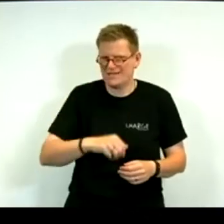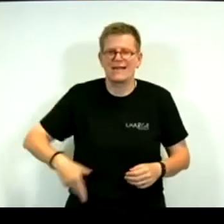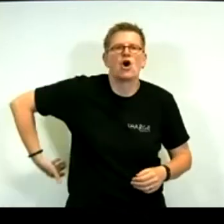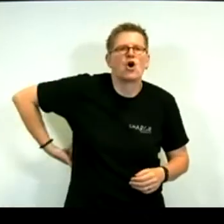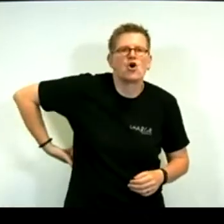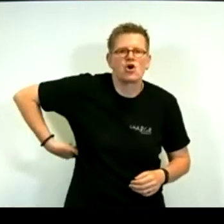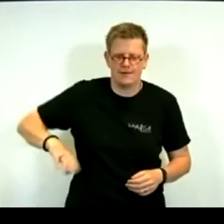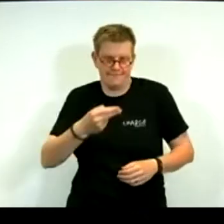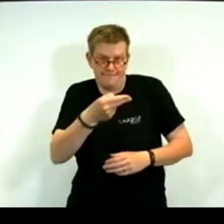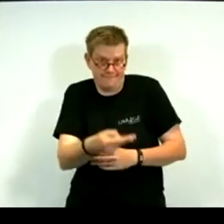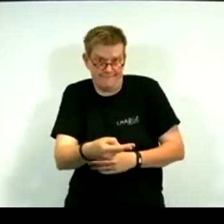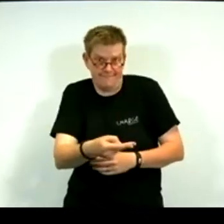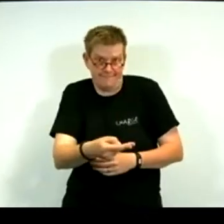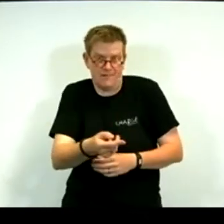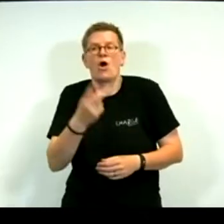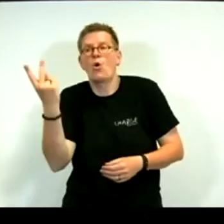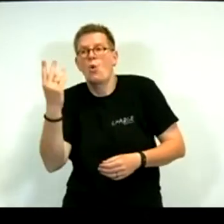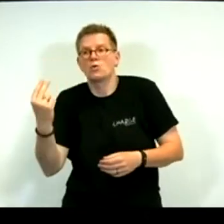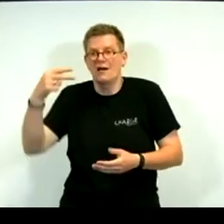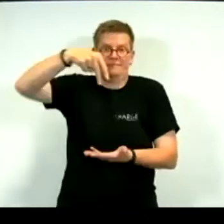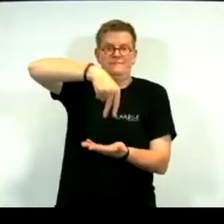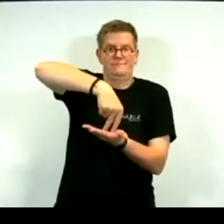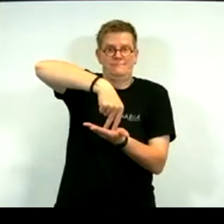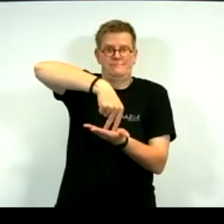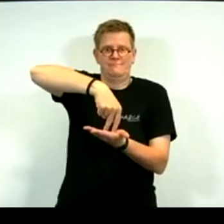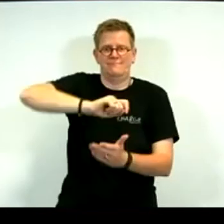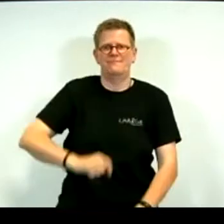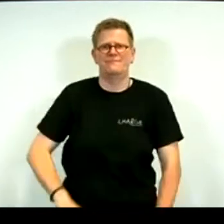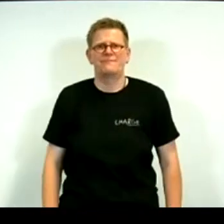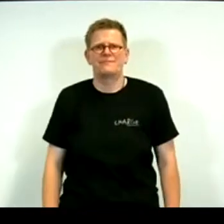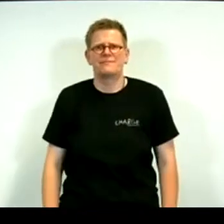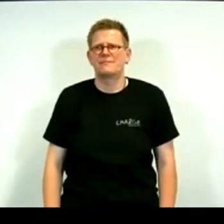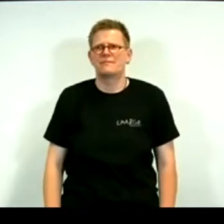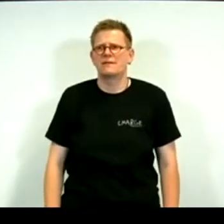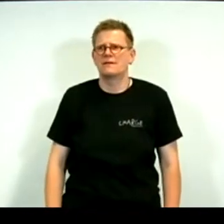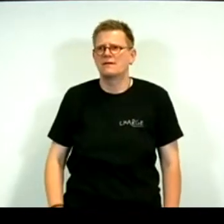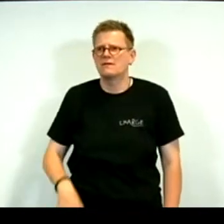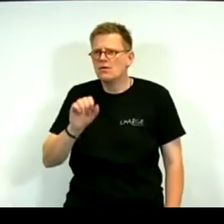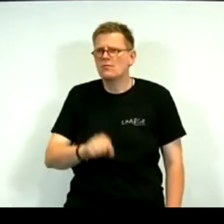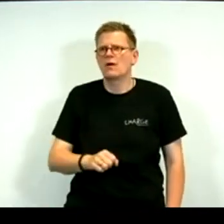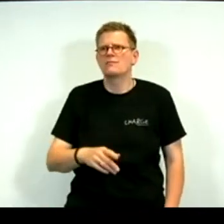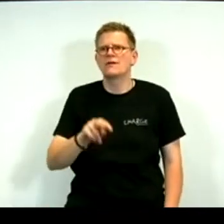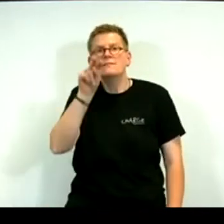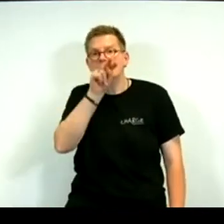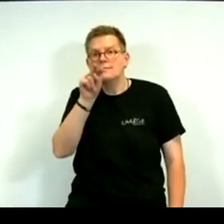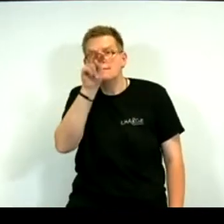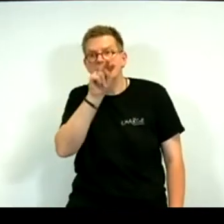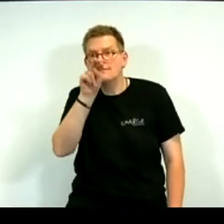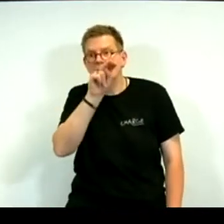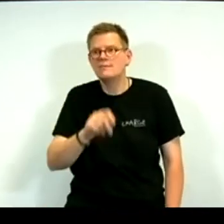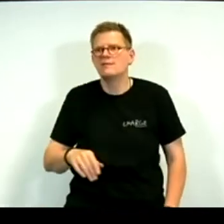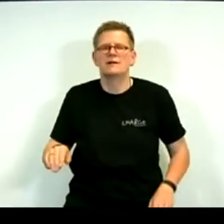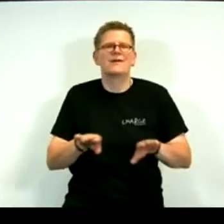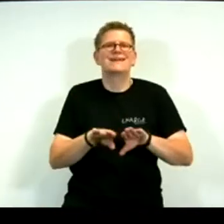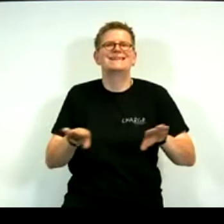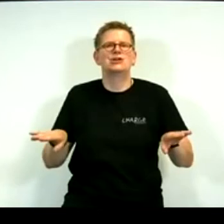up. They may well follow a lesson better if they have a high desk and they can stand and lean on